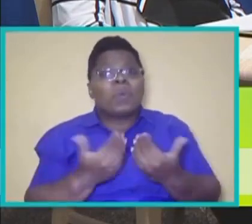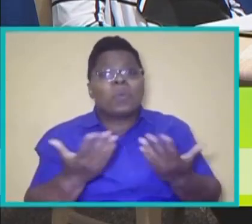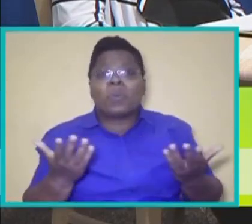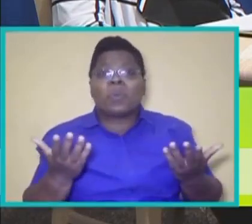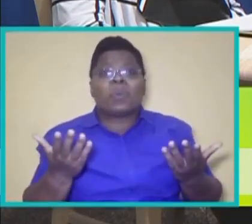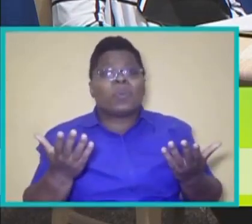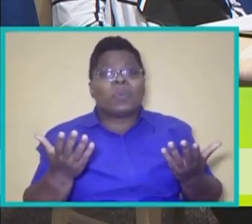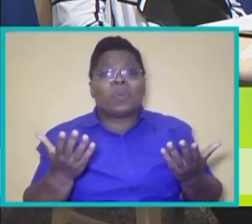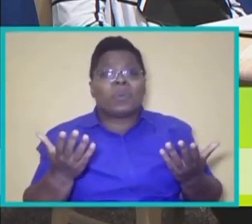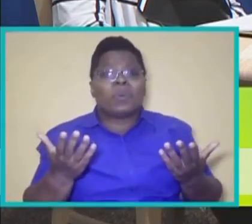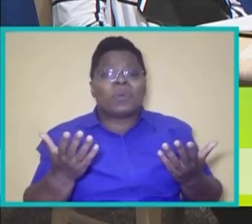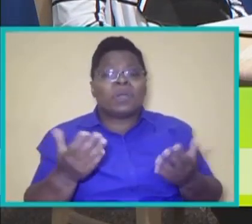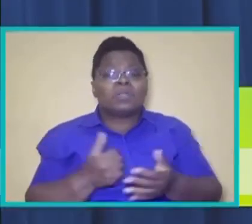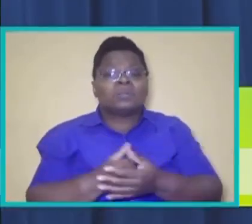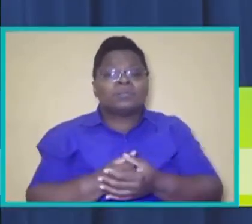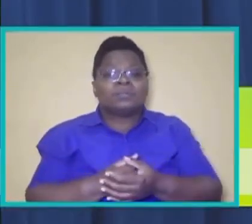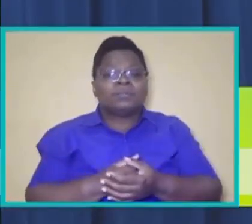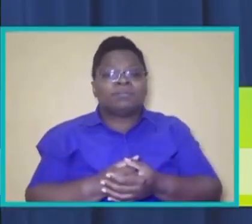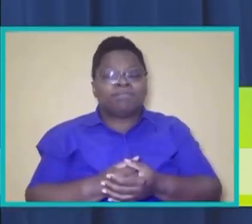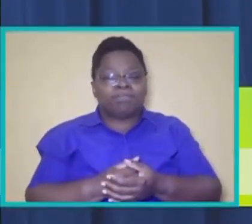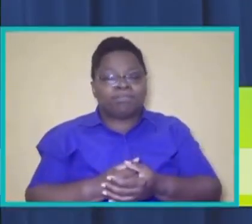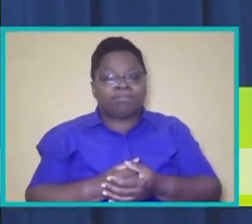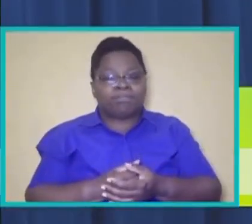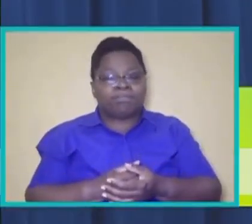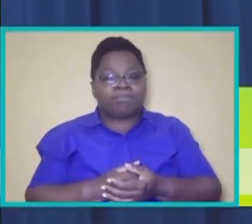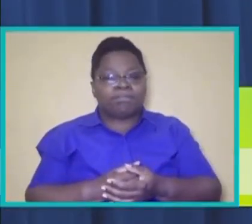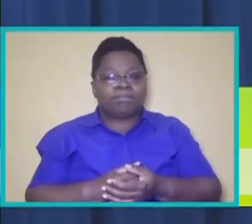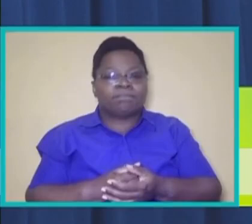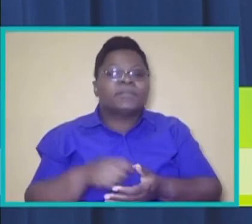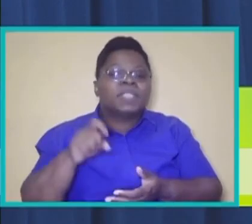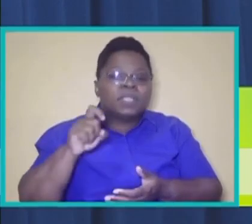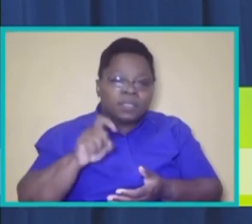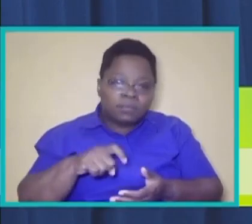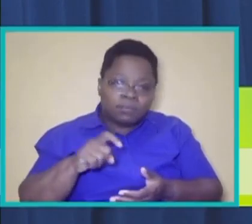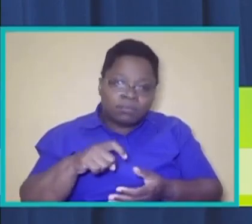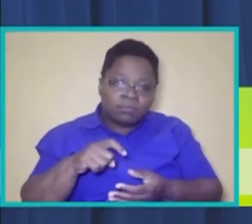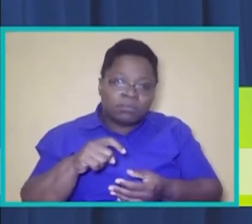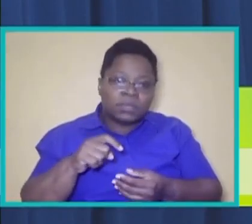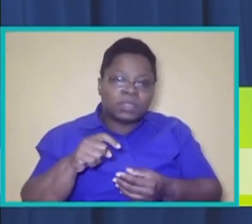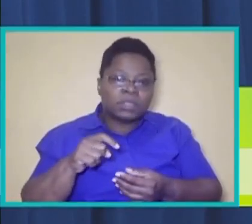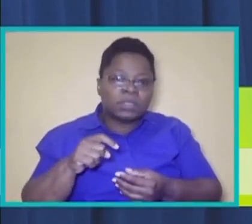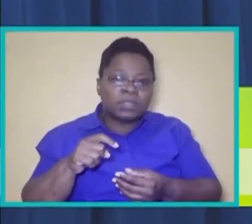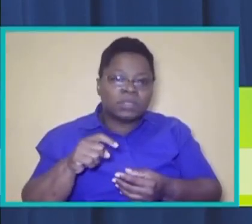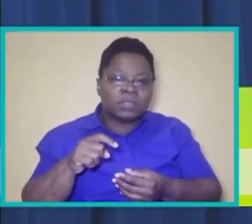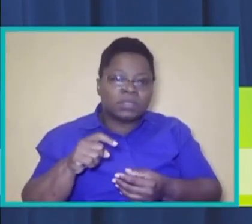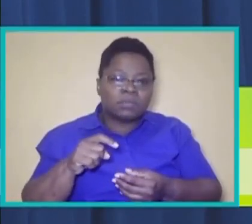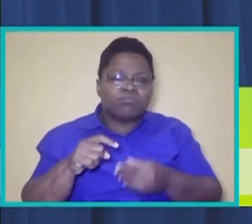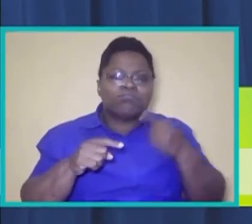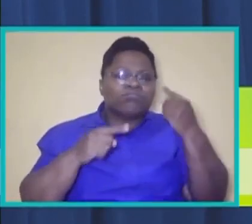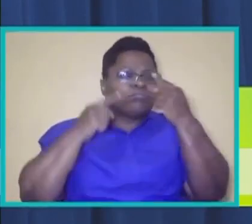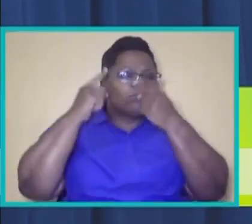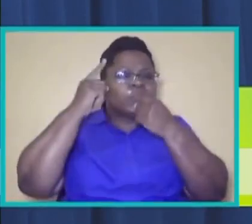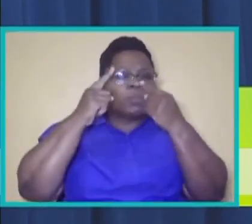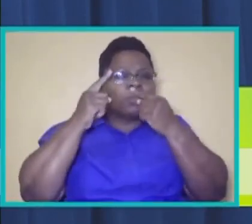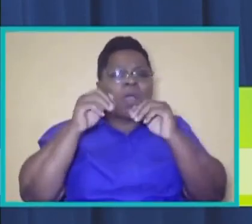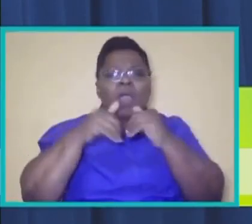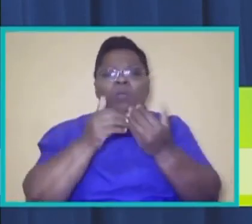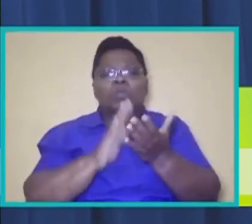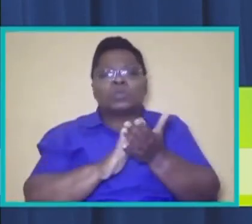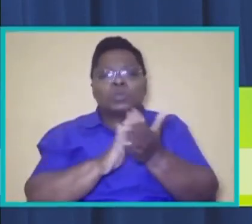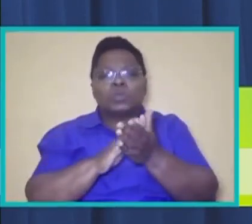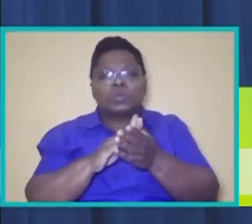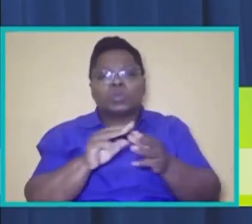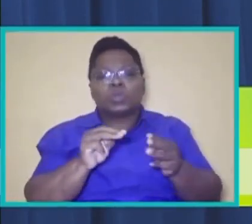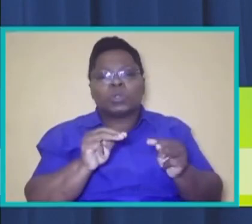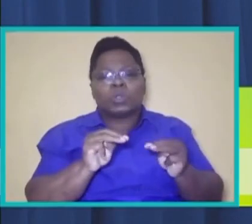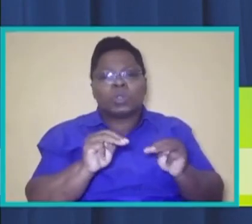because I want to come back to the issue of schools, how they're organized and managed, and the issue of